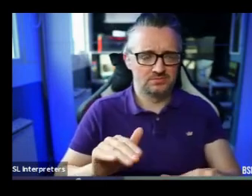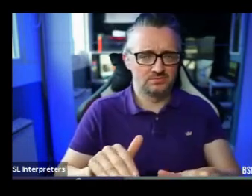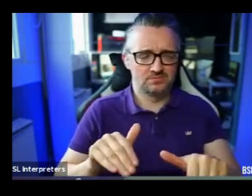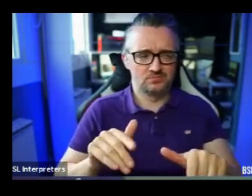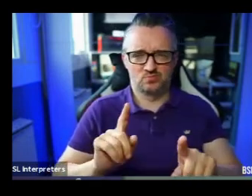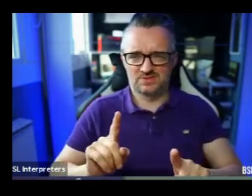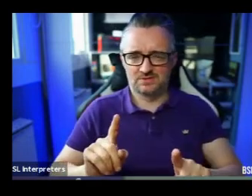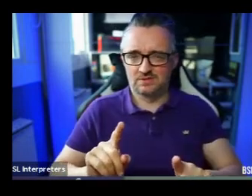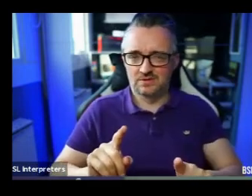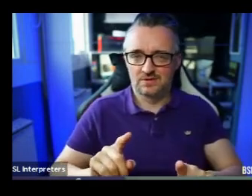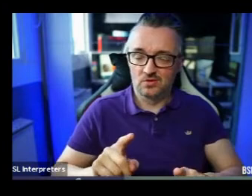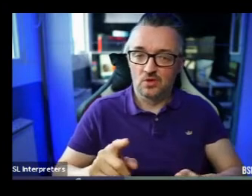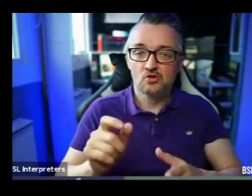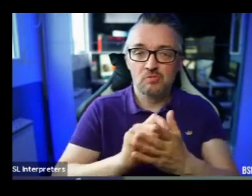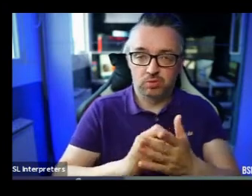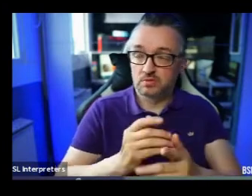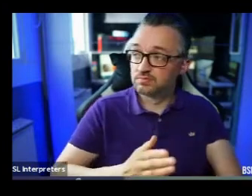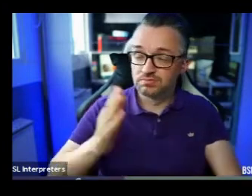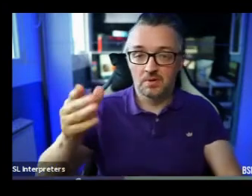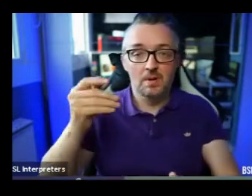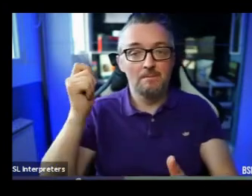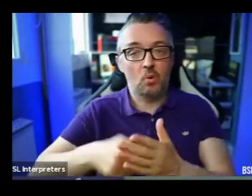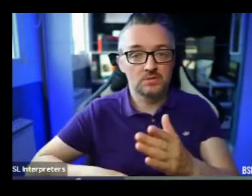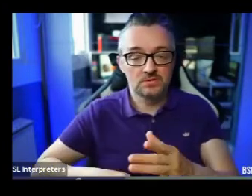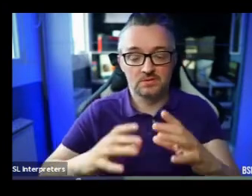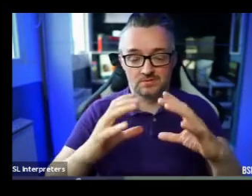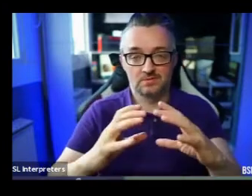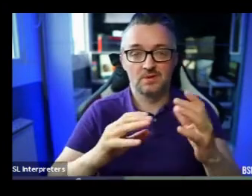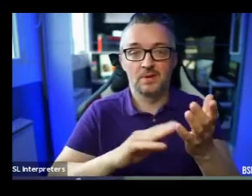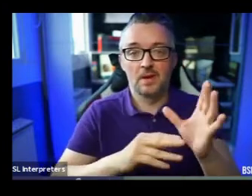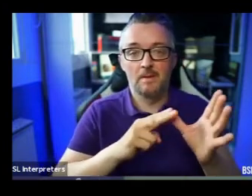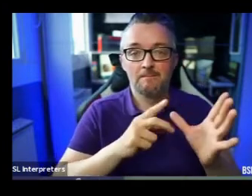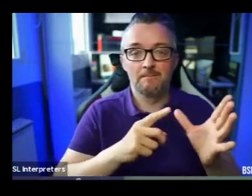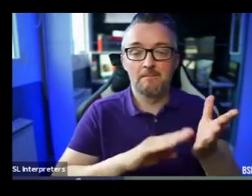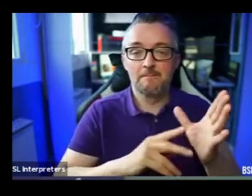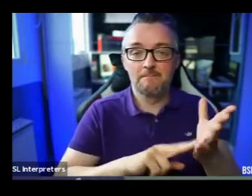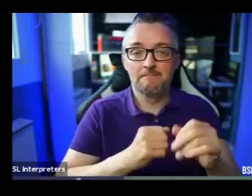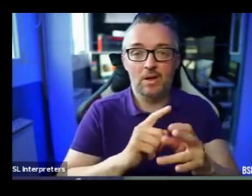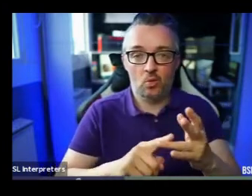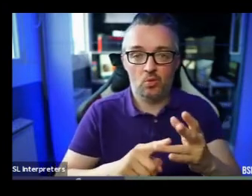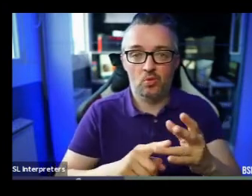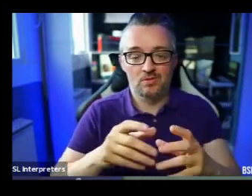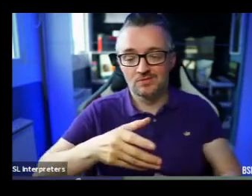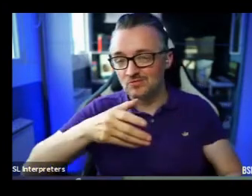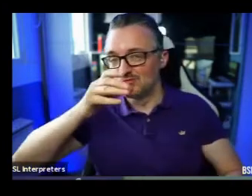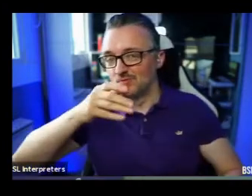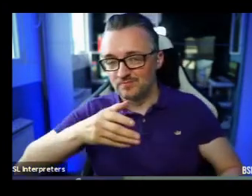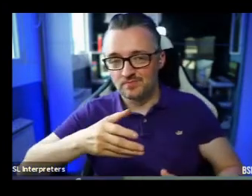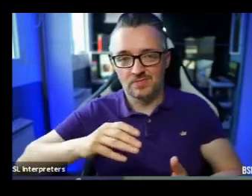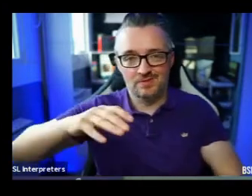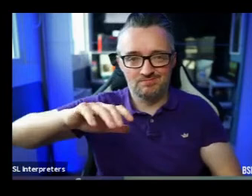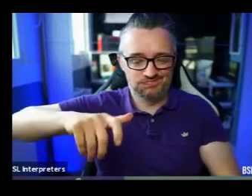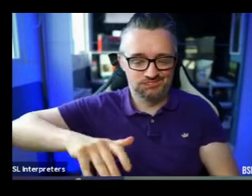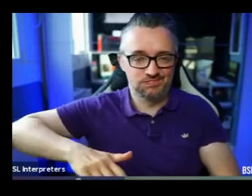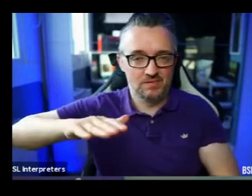took a little step backwards. And she said, so the reporter went out and bought Vivienne a mango, brought her a mango frap